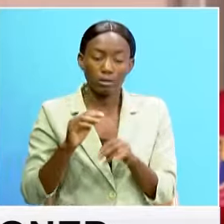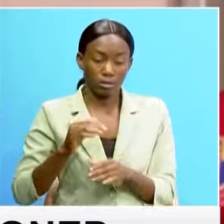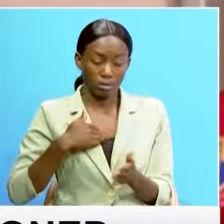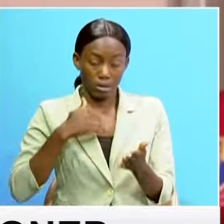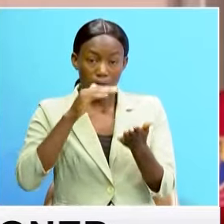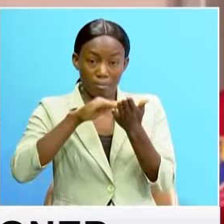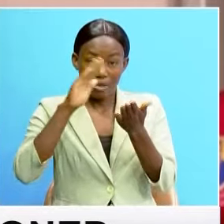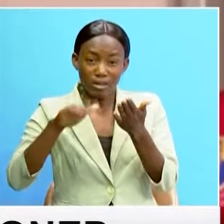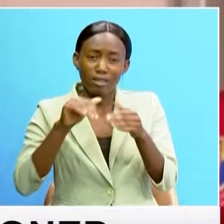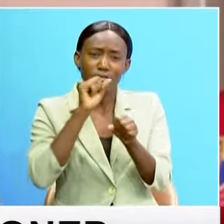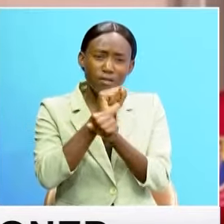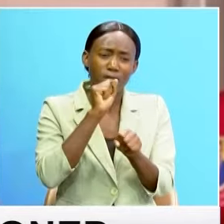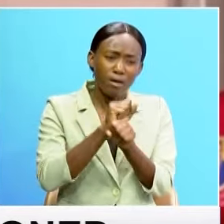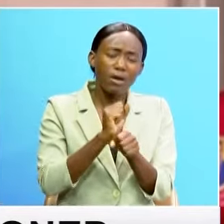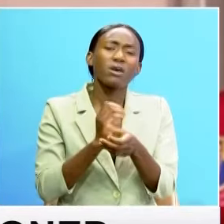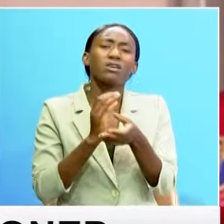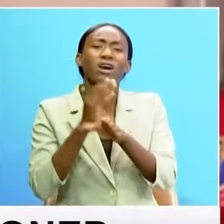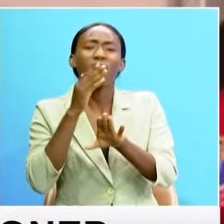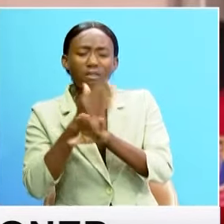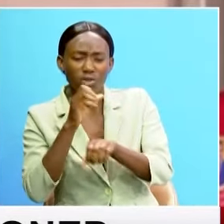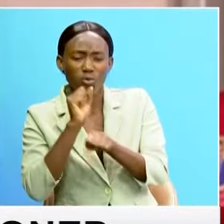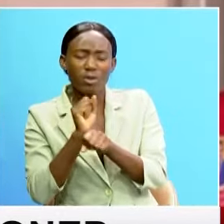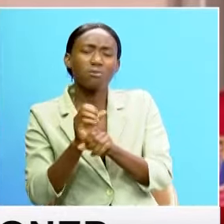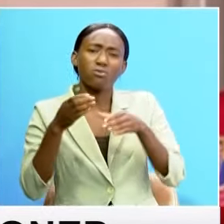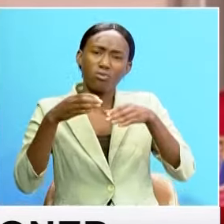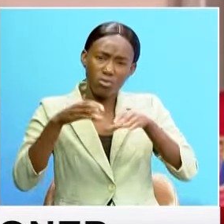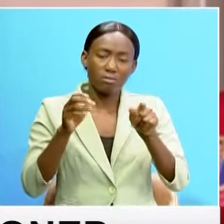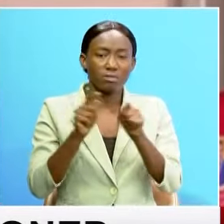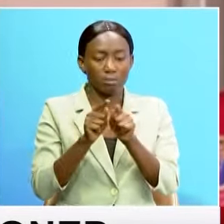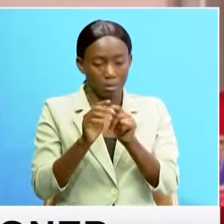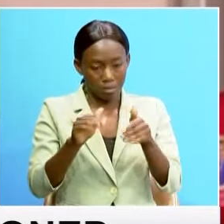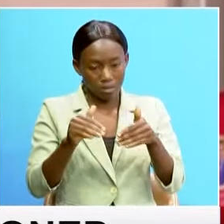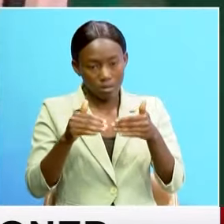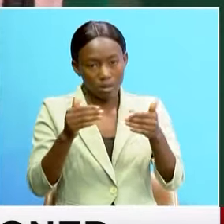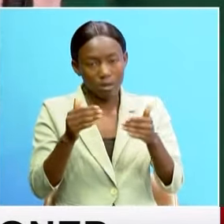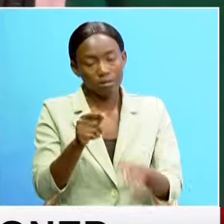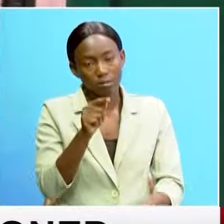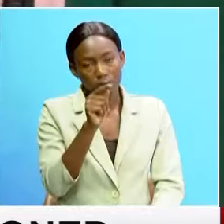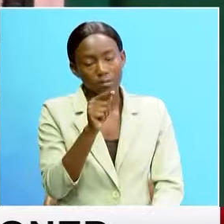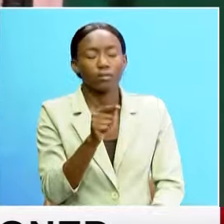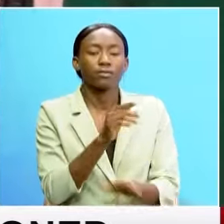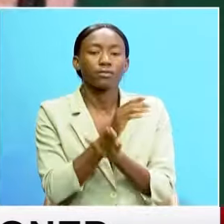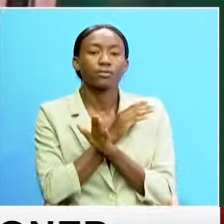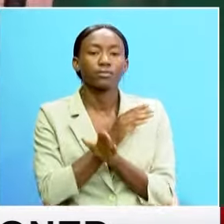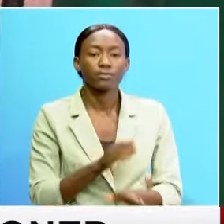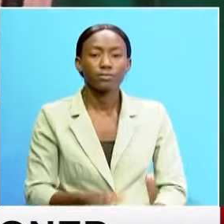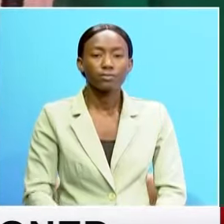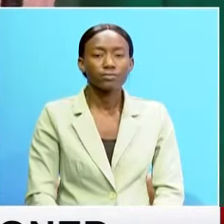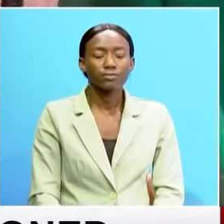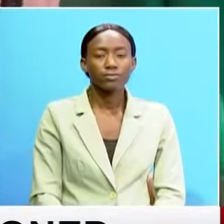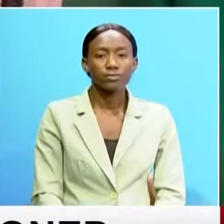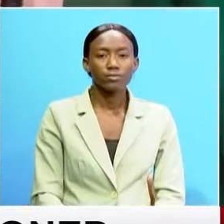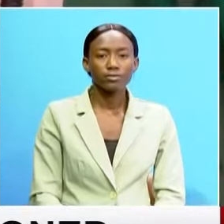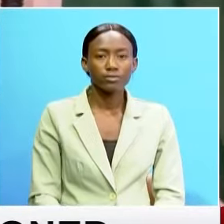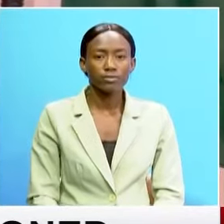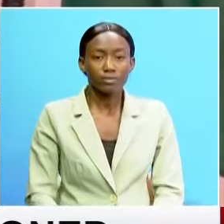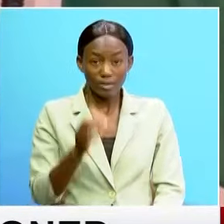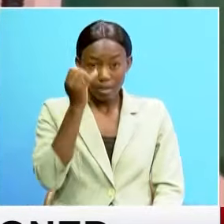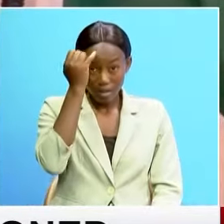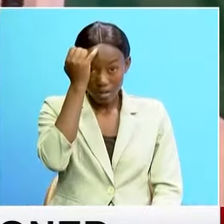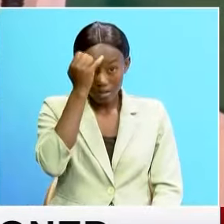work, more work after work. That is how we are going to deliver this country. Japanese ambassador to Zambia is